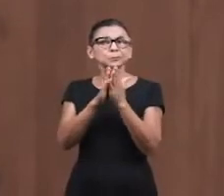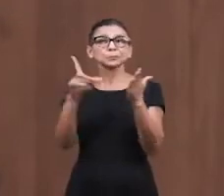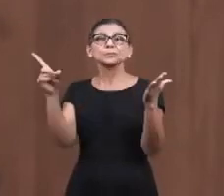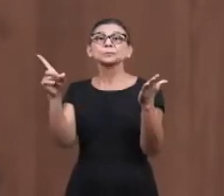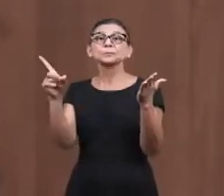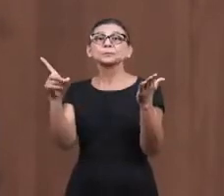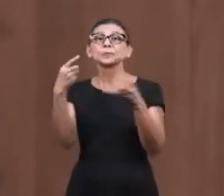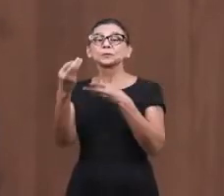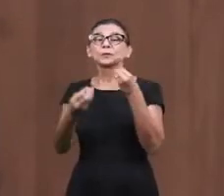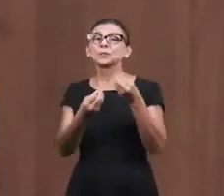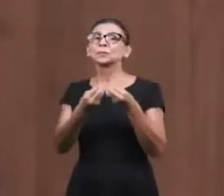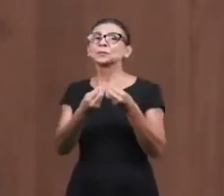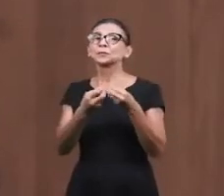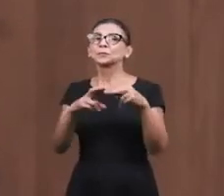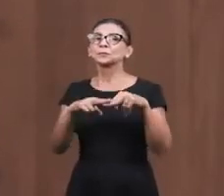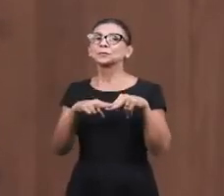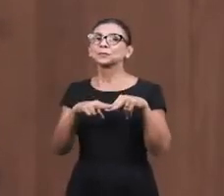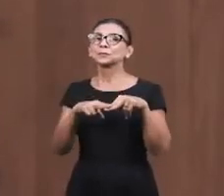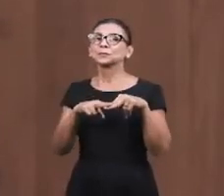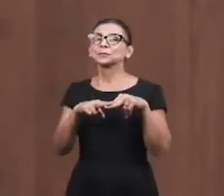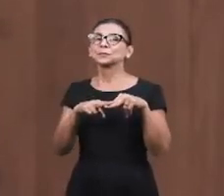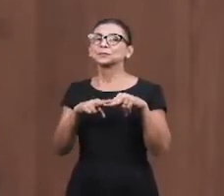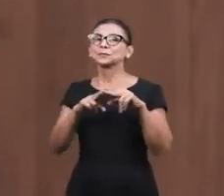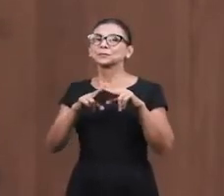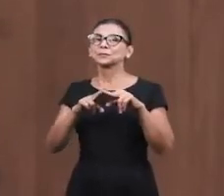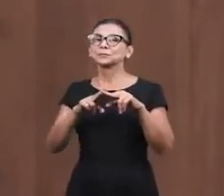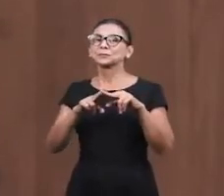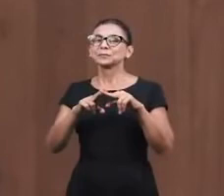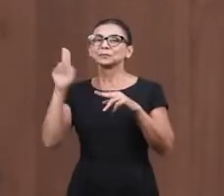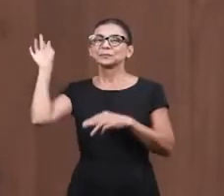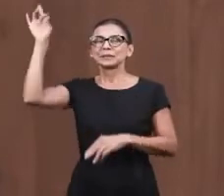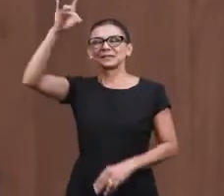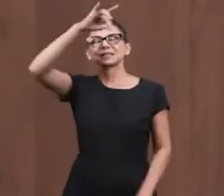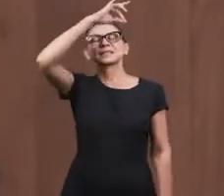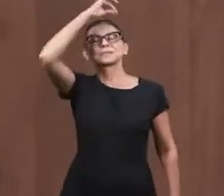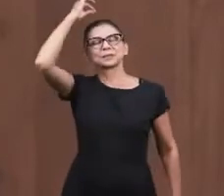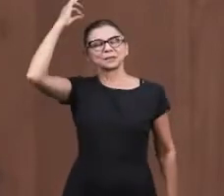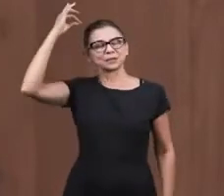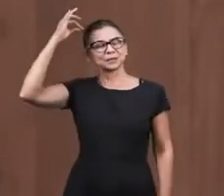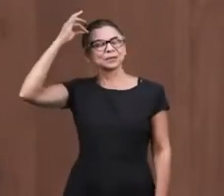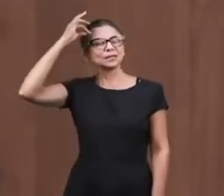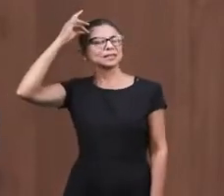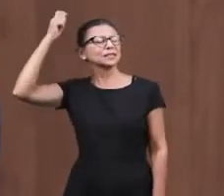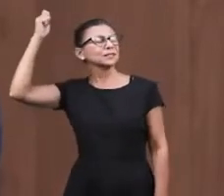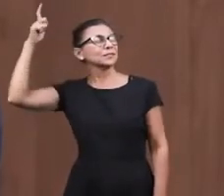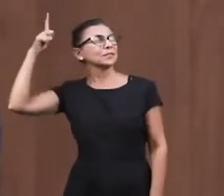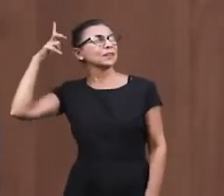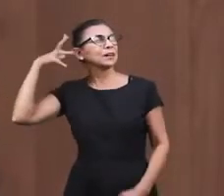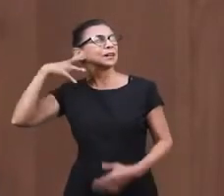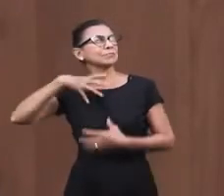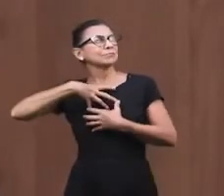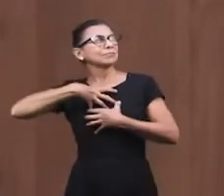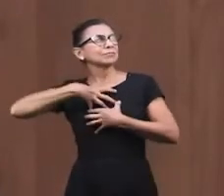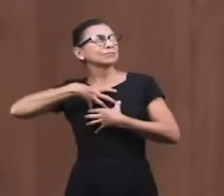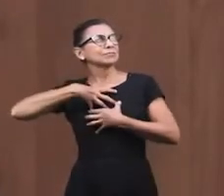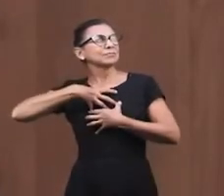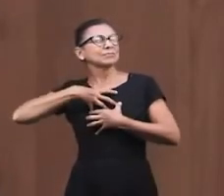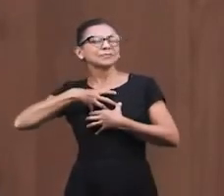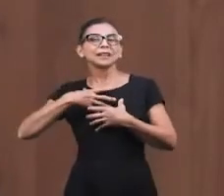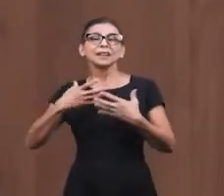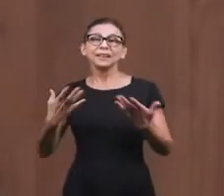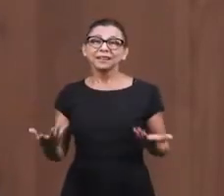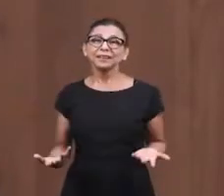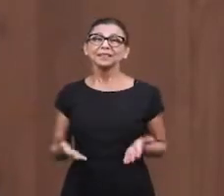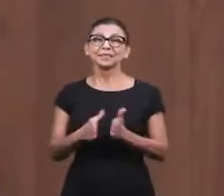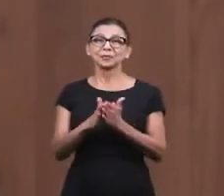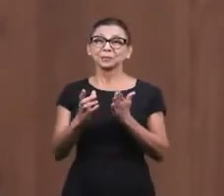us for our lives? Through the Holy Spirit. That's good. Very good. The Word of